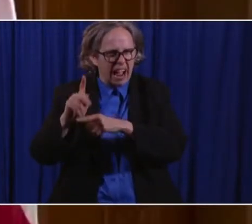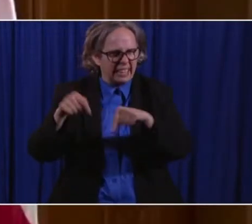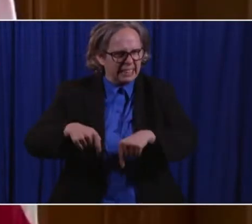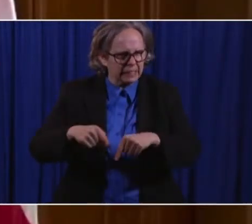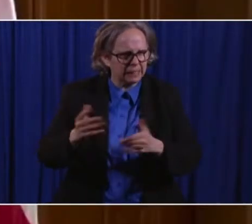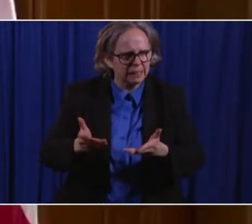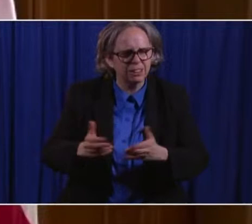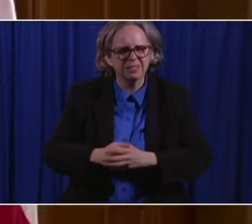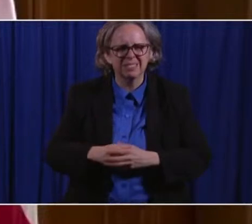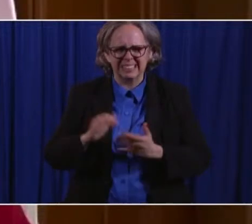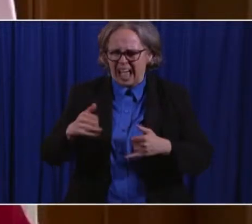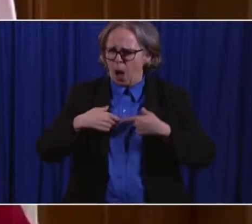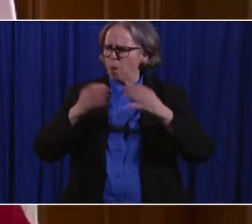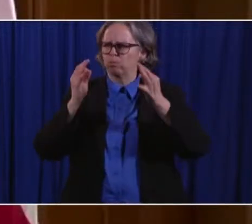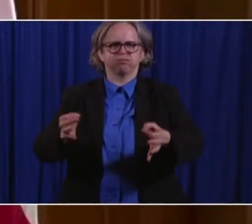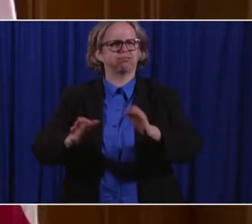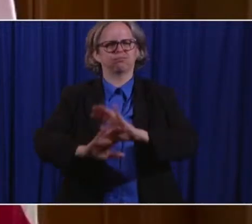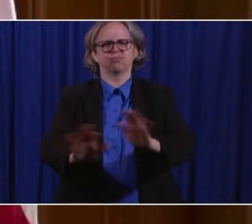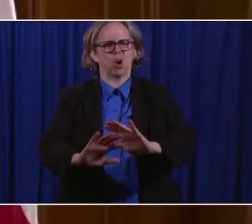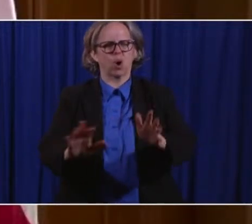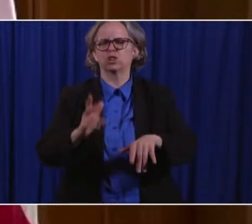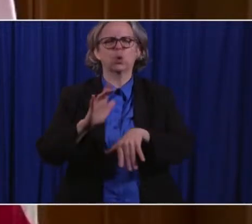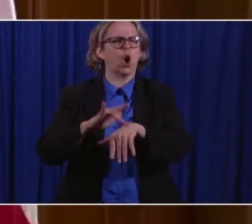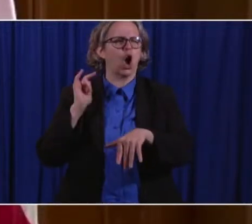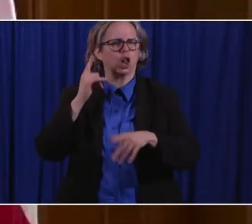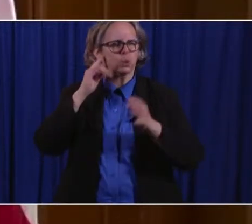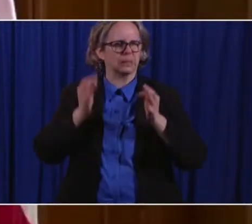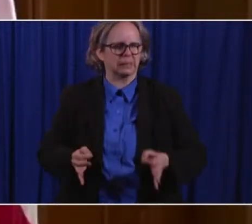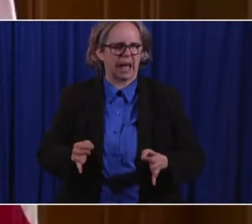early, to make any kind of judgment on that.